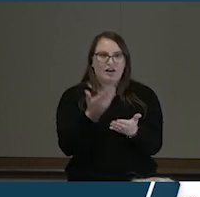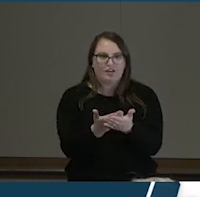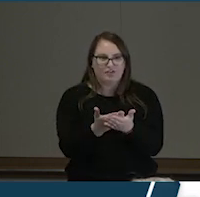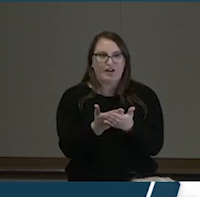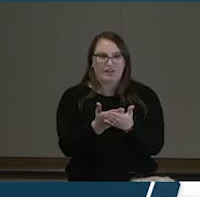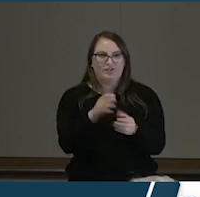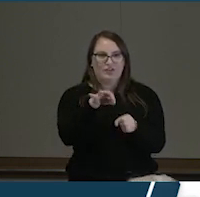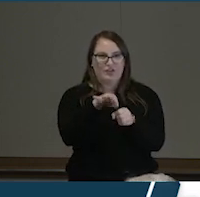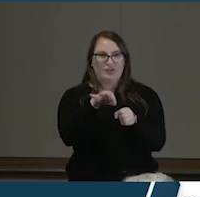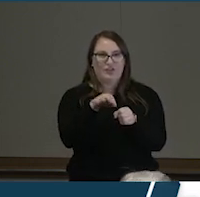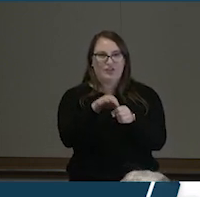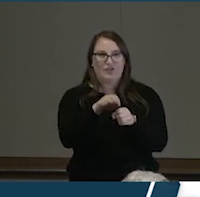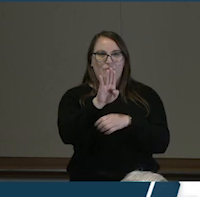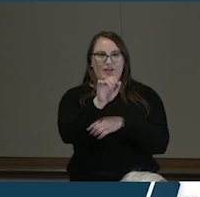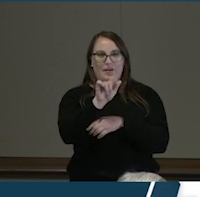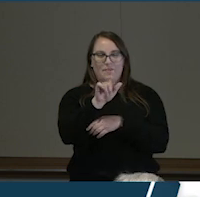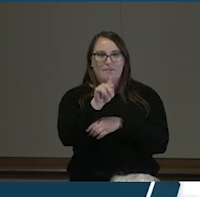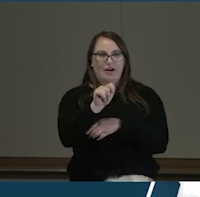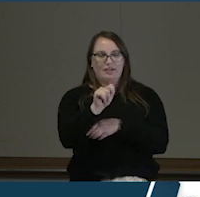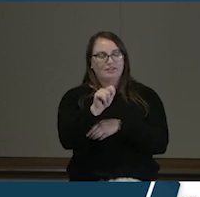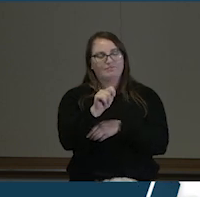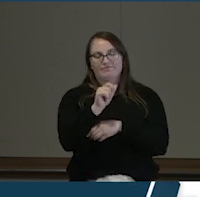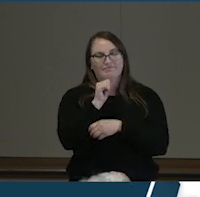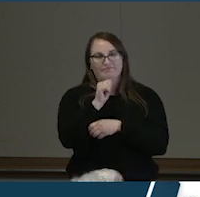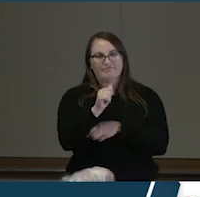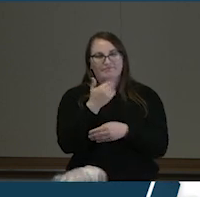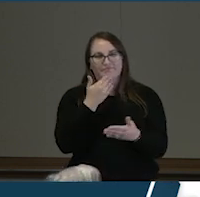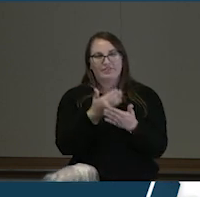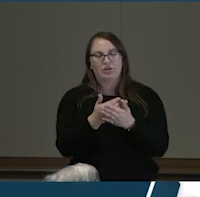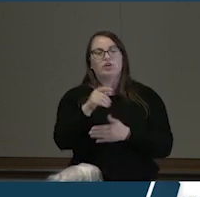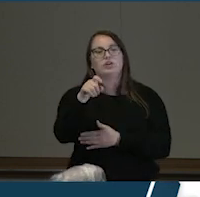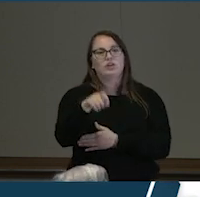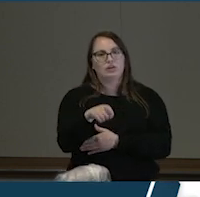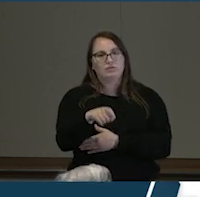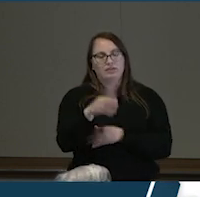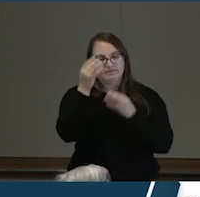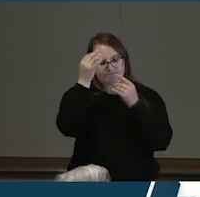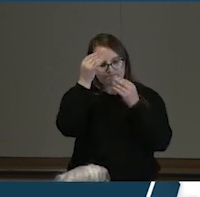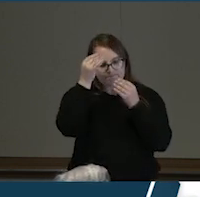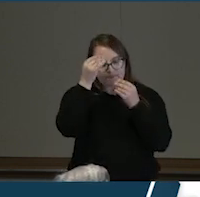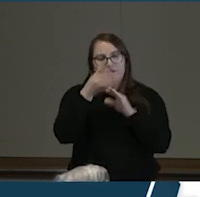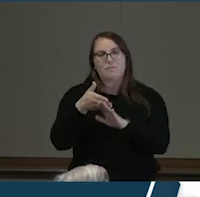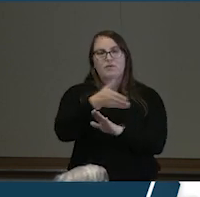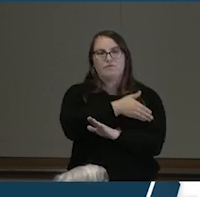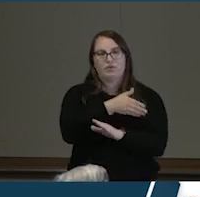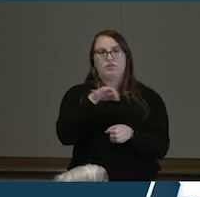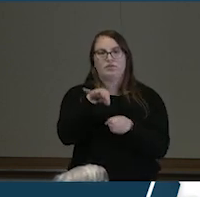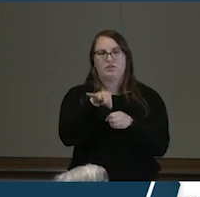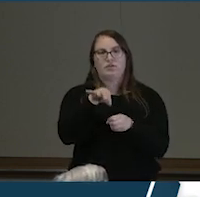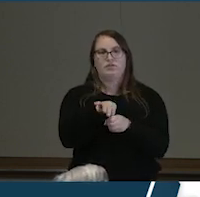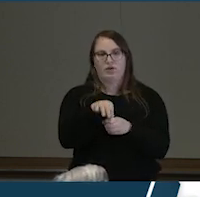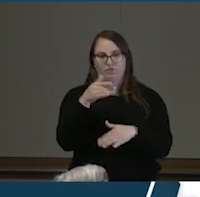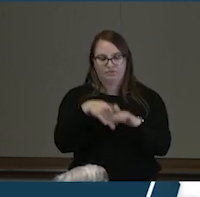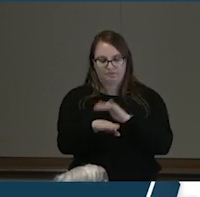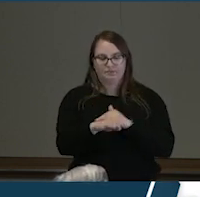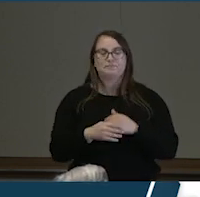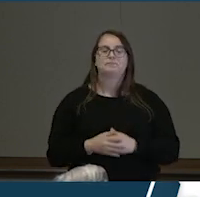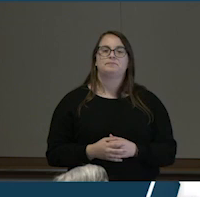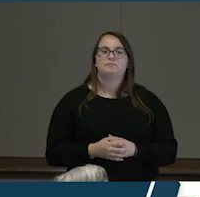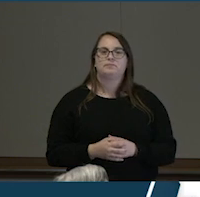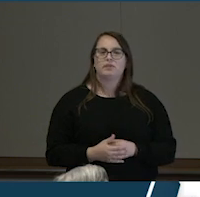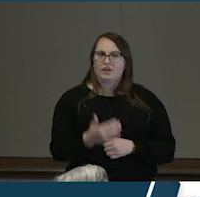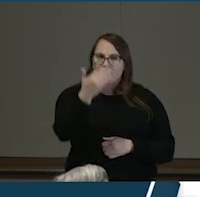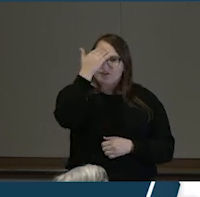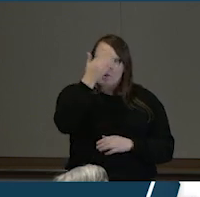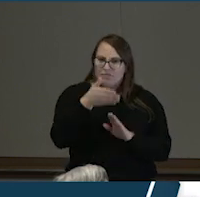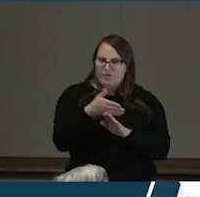interpret what those say. So you really shouldn't wait till you get there, especially for that stuff. But know that stuff in advance. That way you